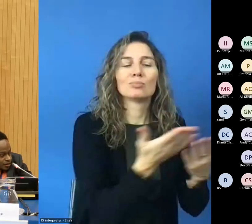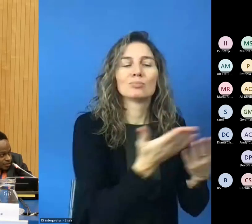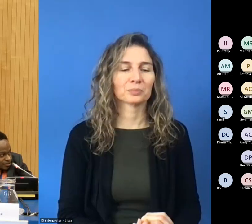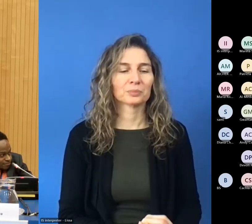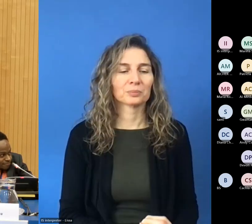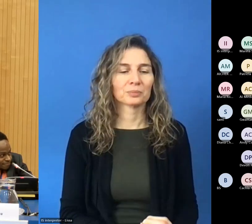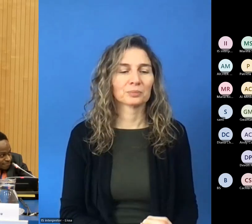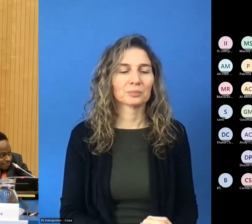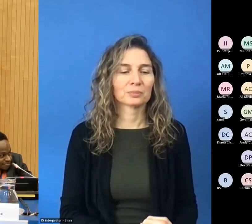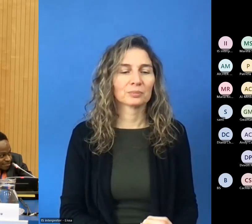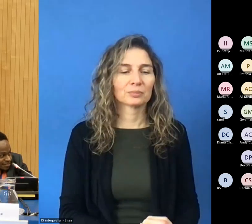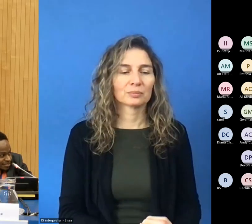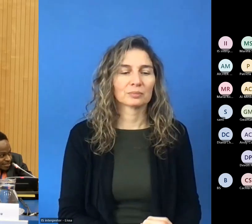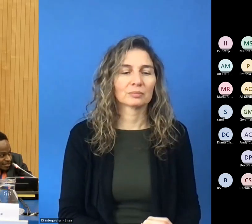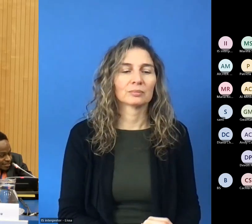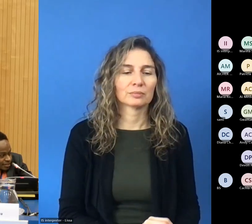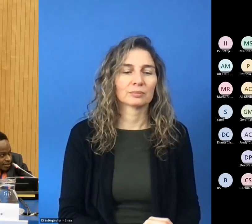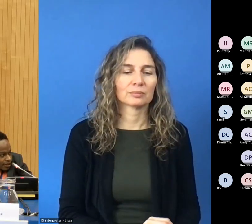Kwai,